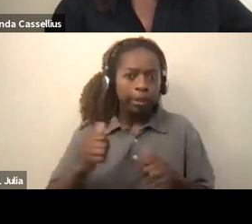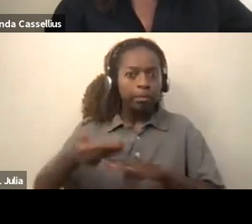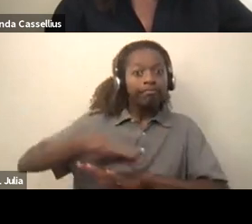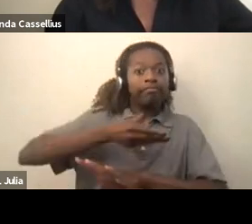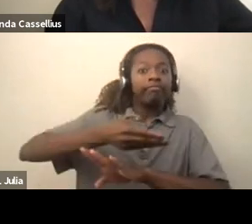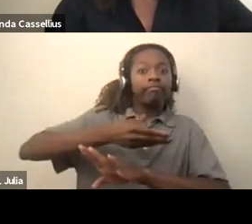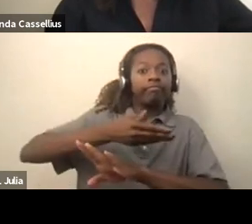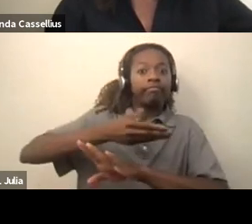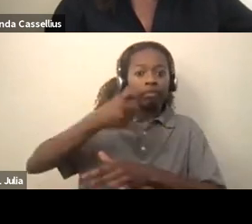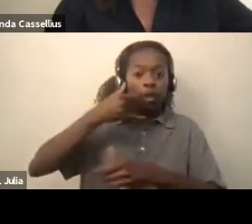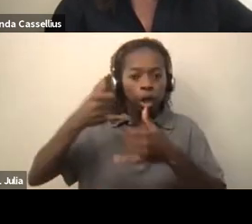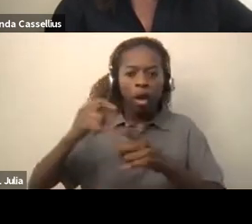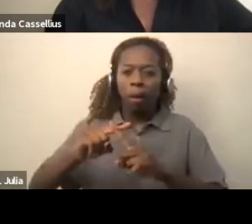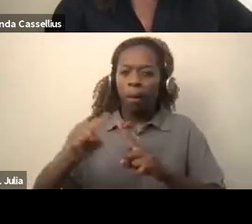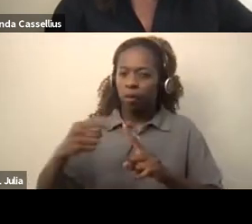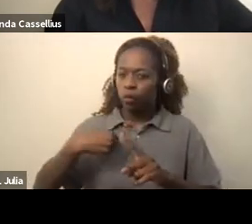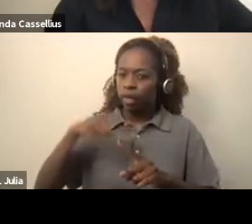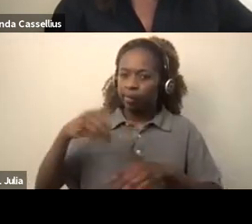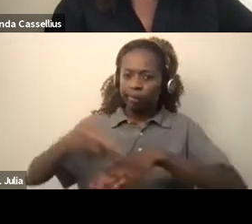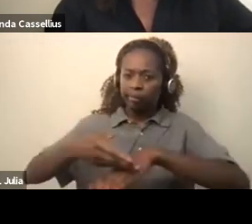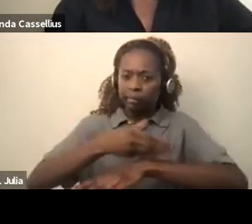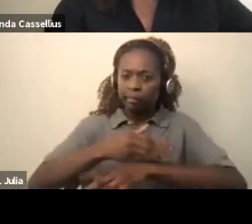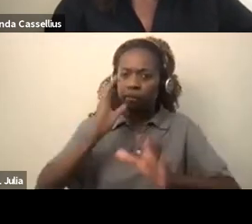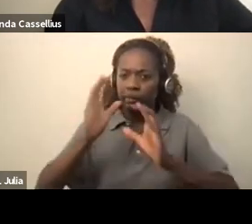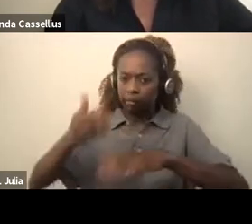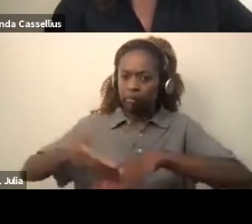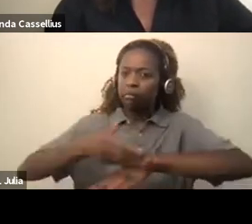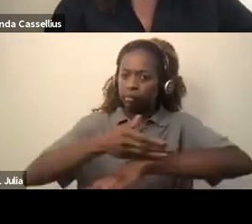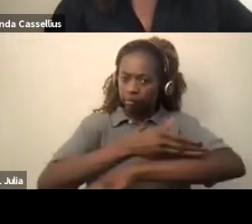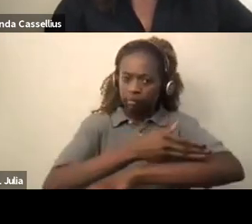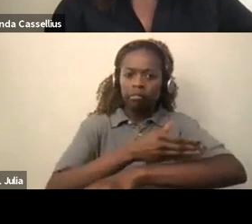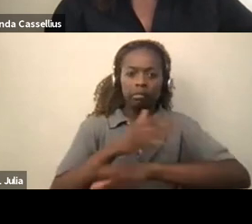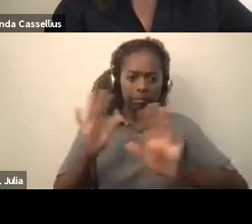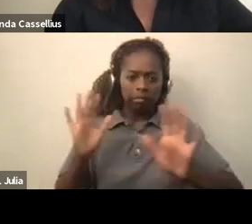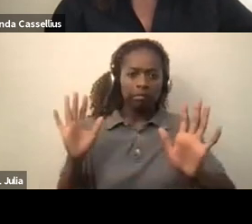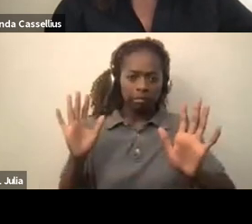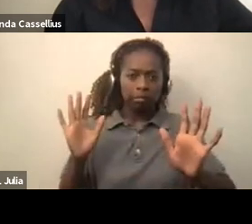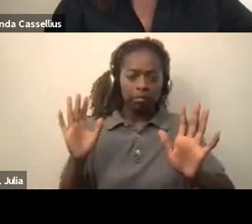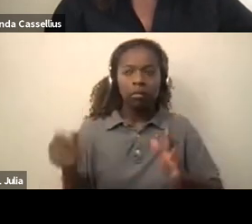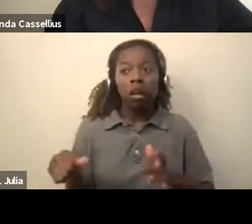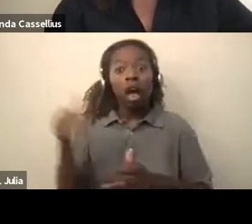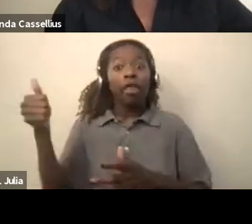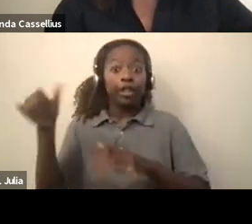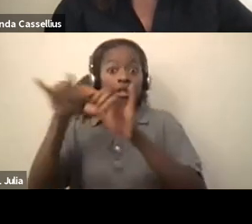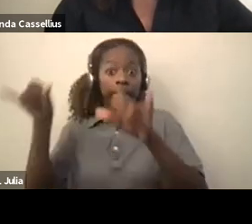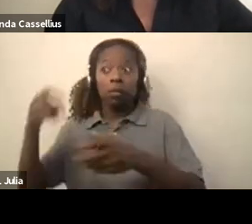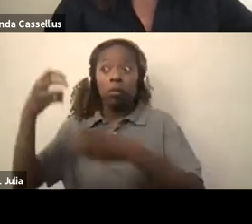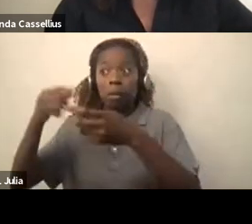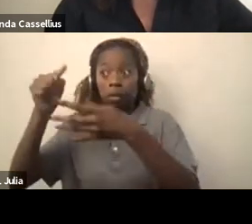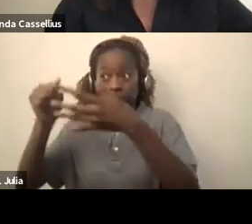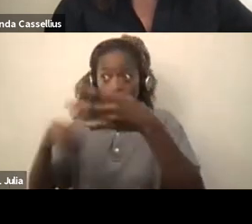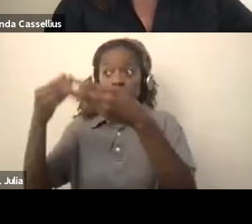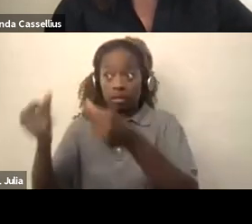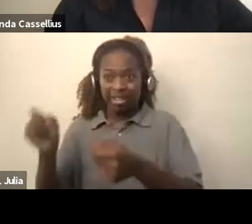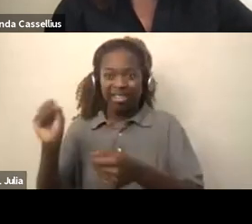we have to think long and hard about ways to improve the communication piece even as we're solving the other large systemic issues